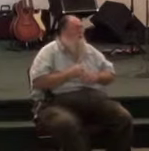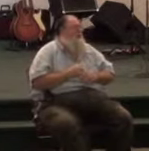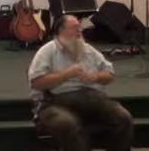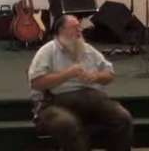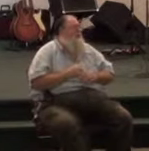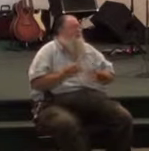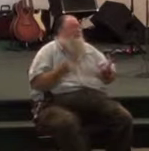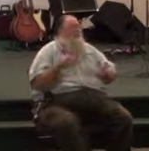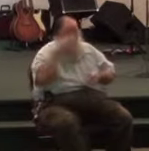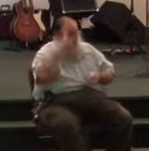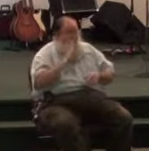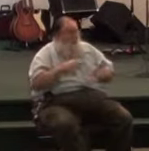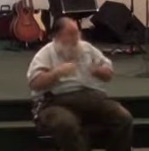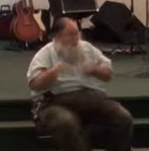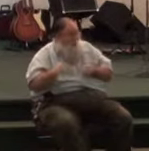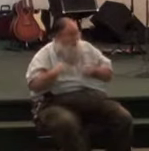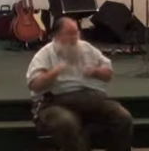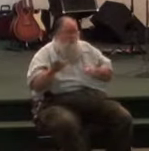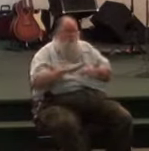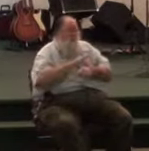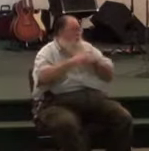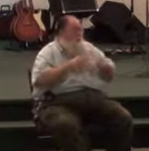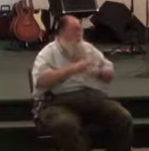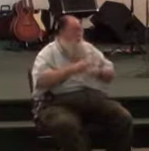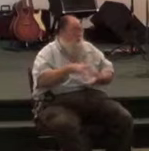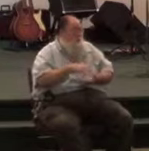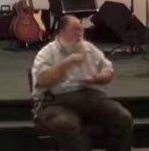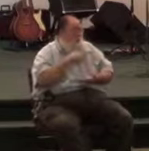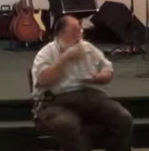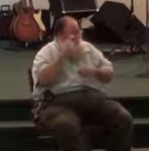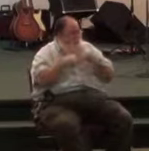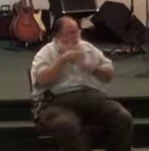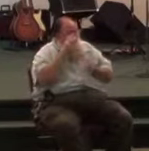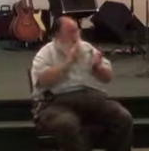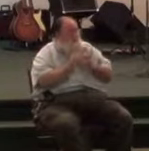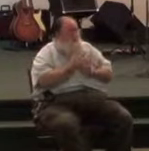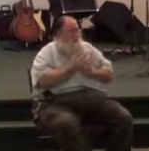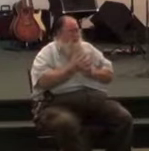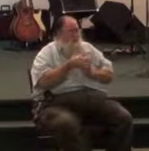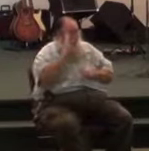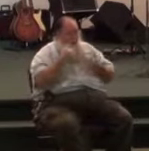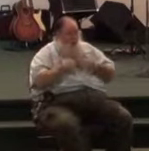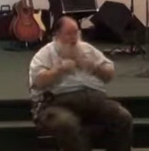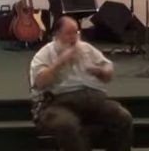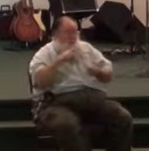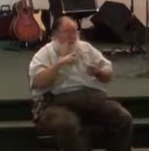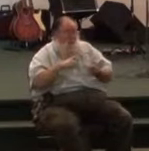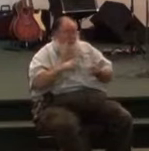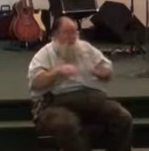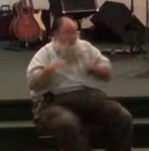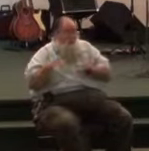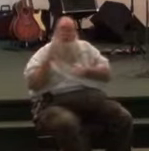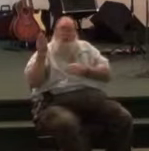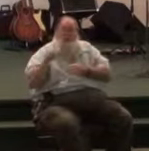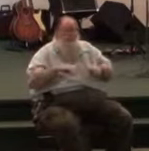whole world would hear about Jesus. God has a perfect plan, and he'll go to any length